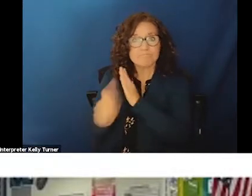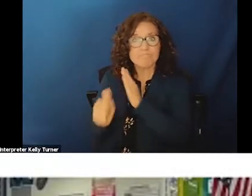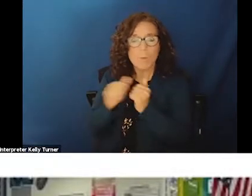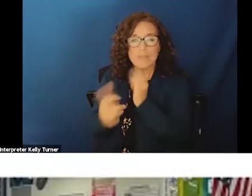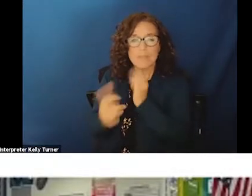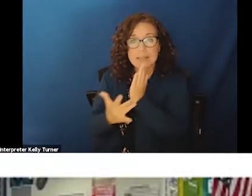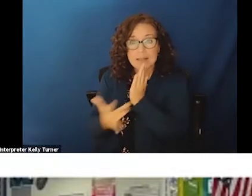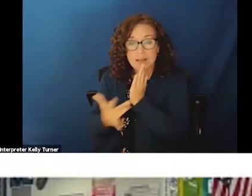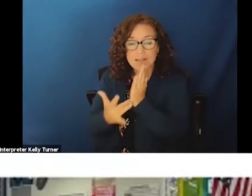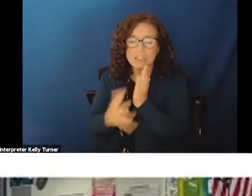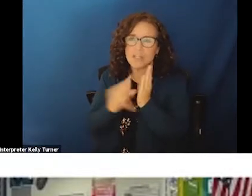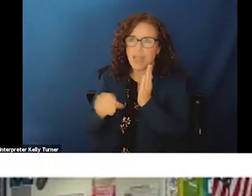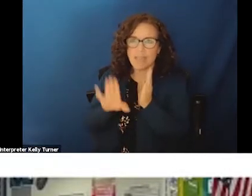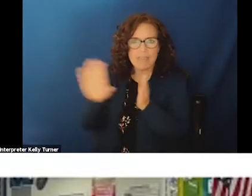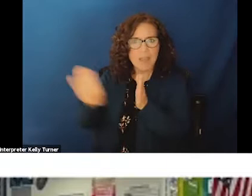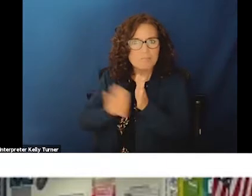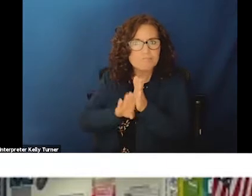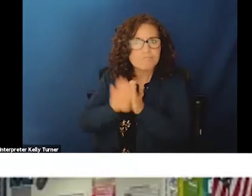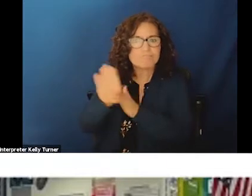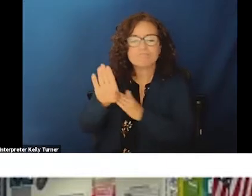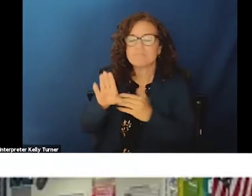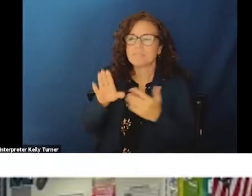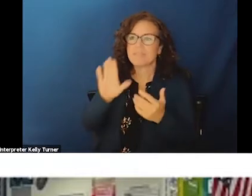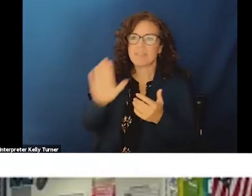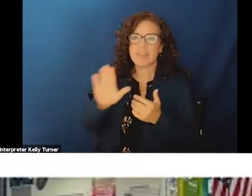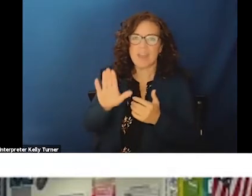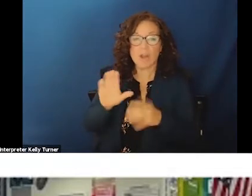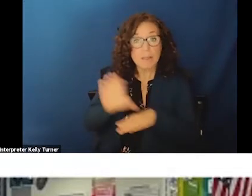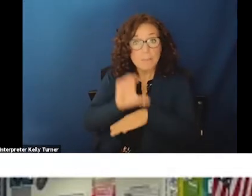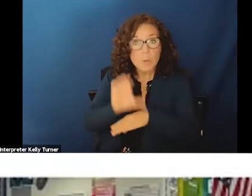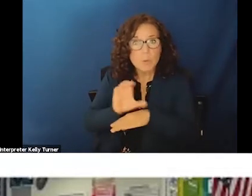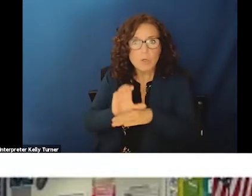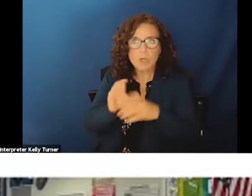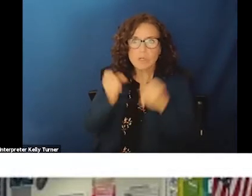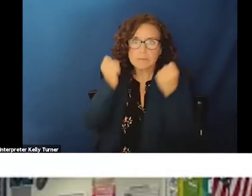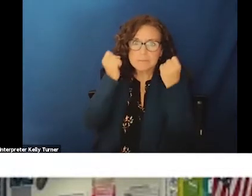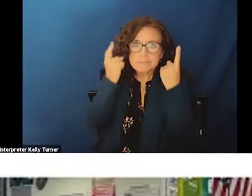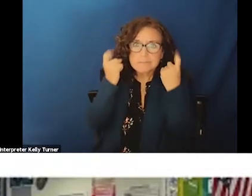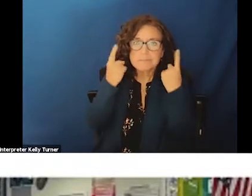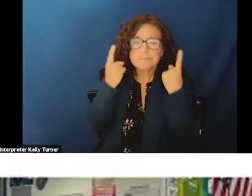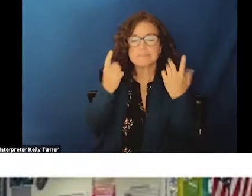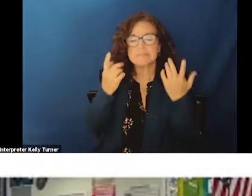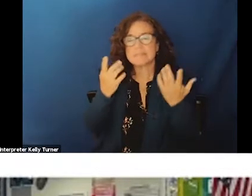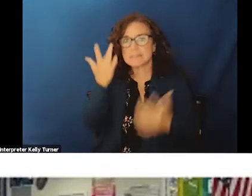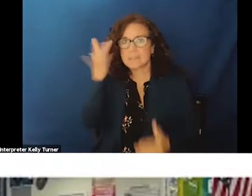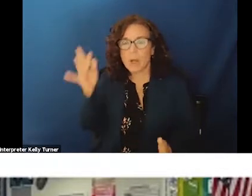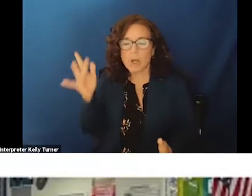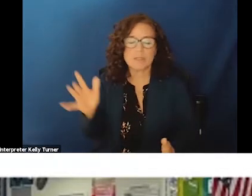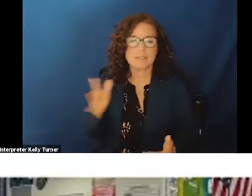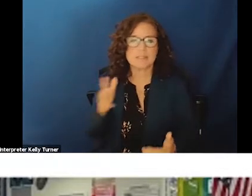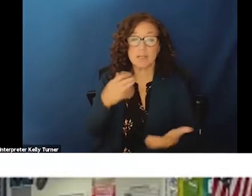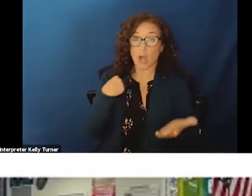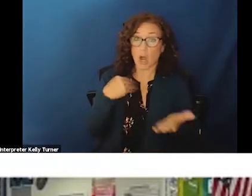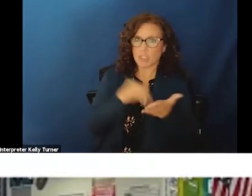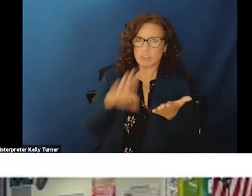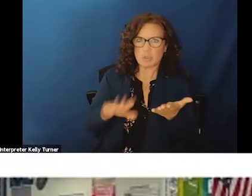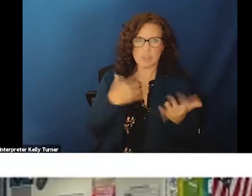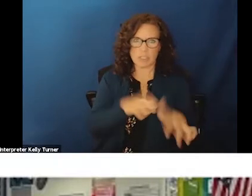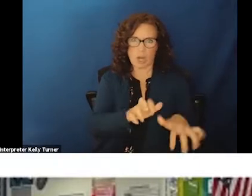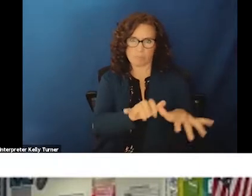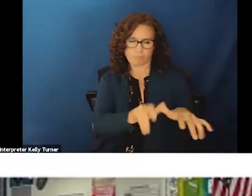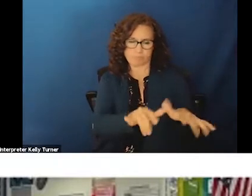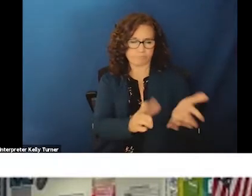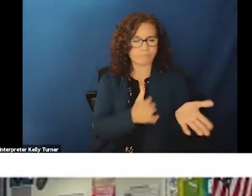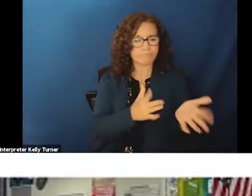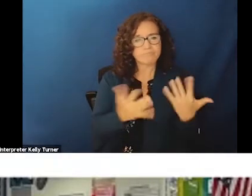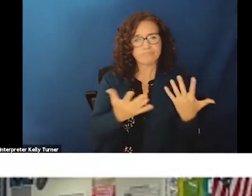digital literacy that our students have developed and are displaying ubiquitously has yielded a virtually